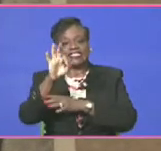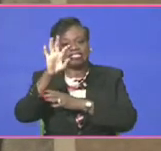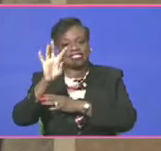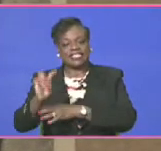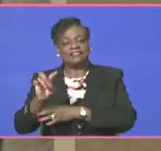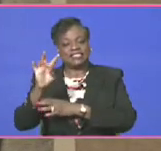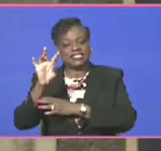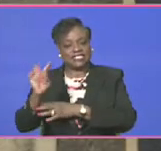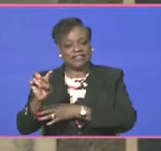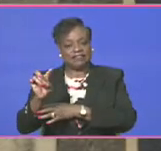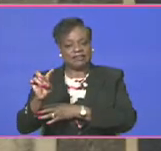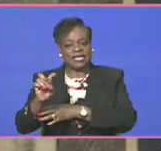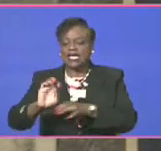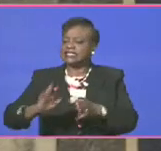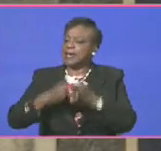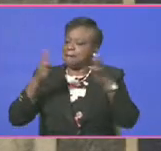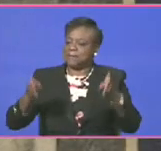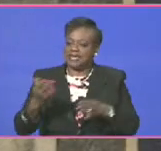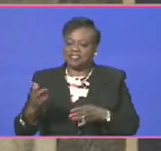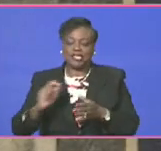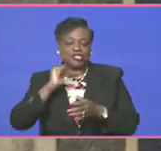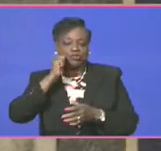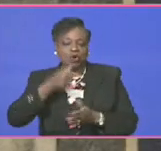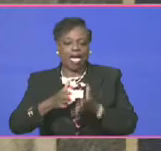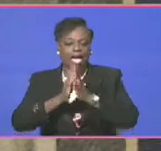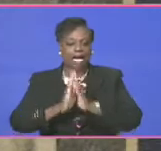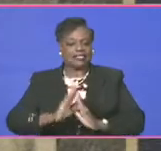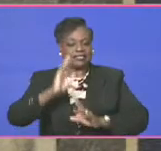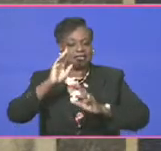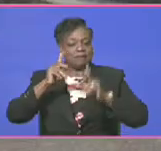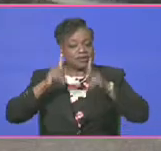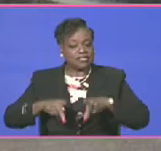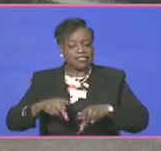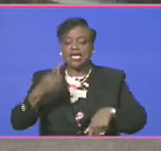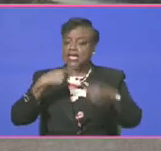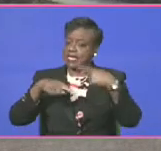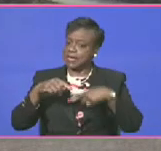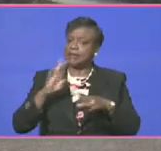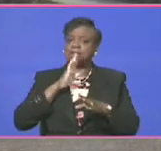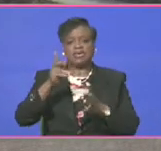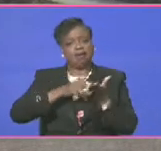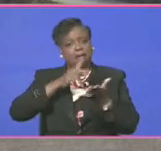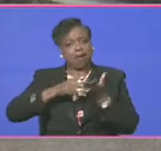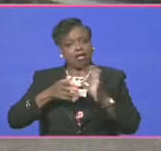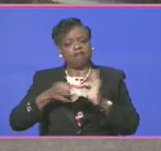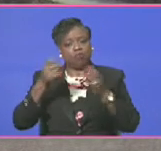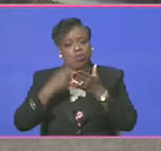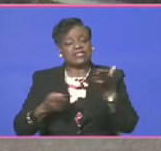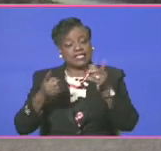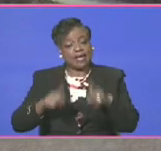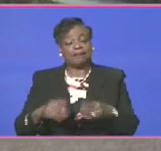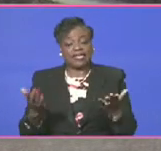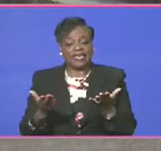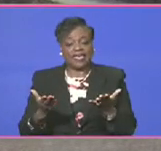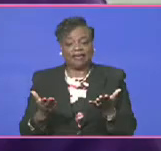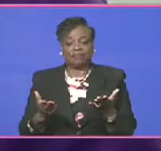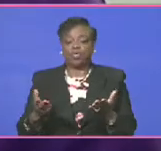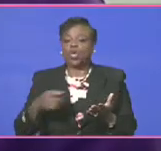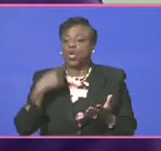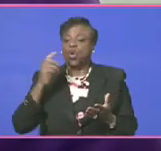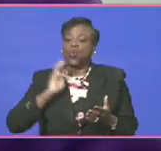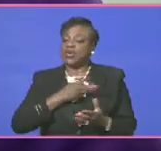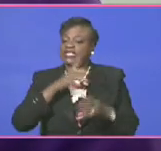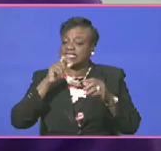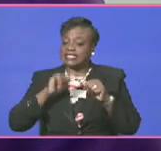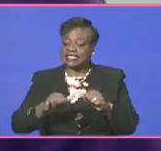1977. So it's a big thing tomorrow. We are asking persons to come and be a part of what we are doing here at the BCB. We still have some